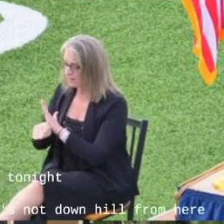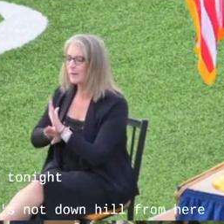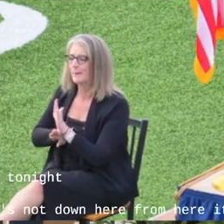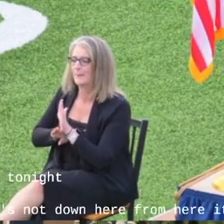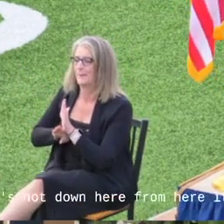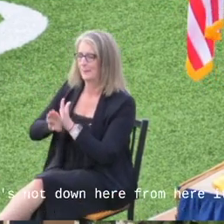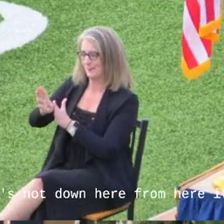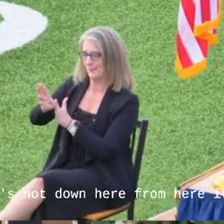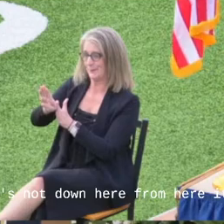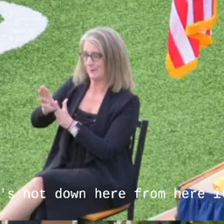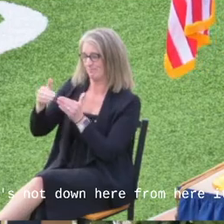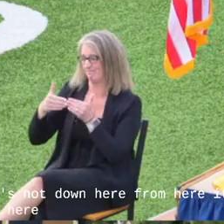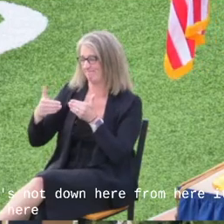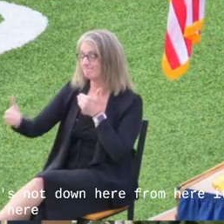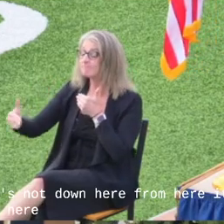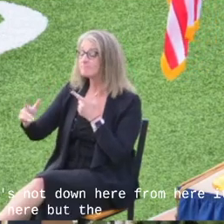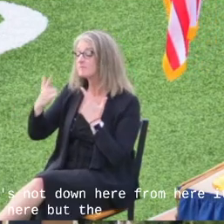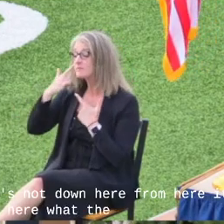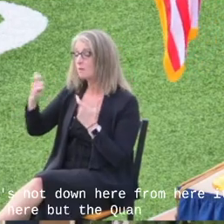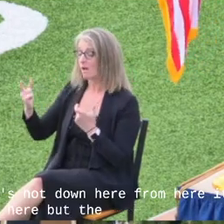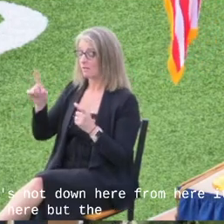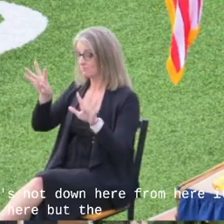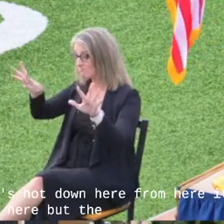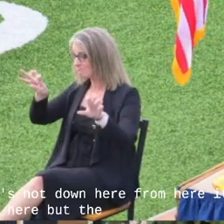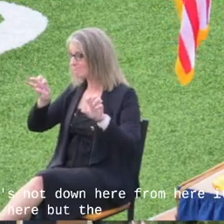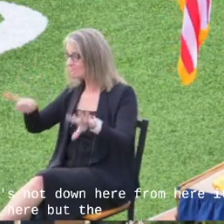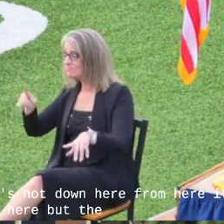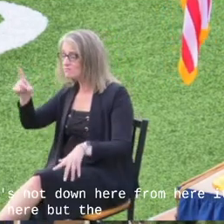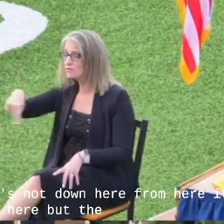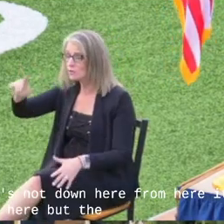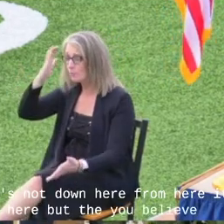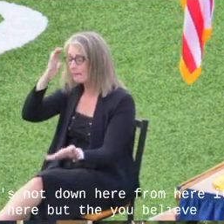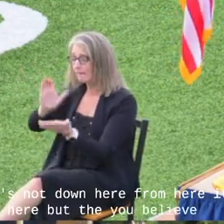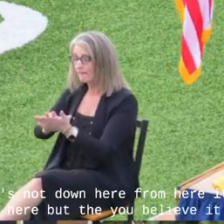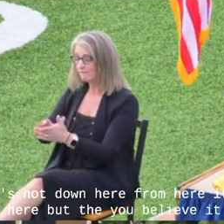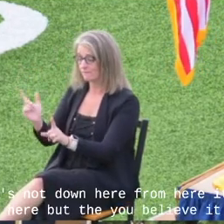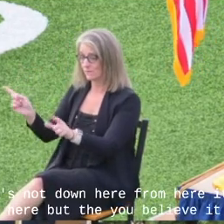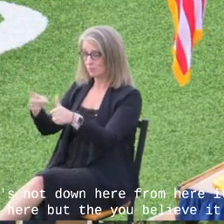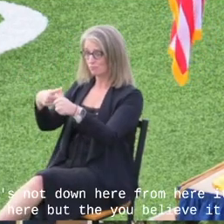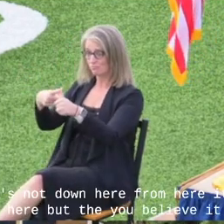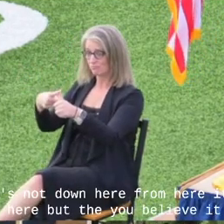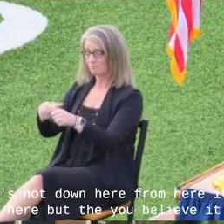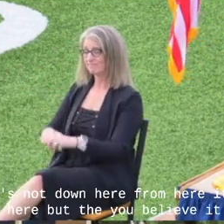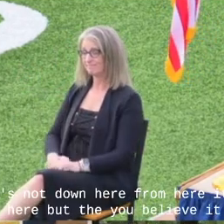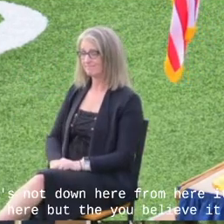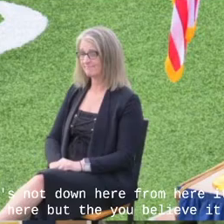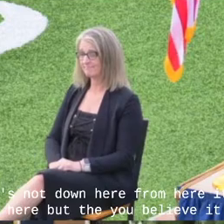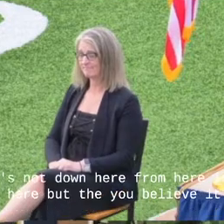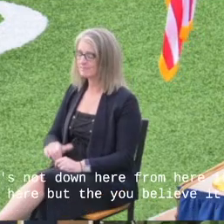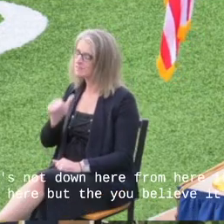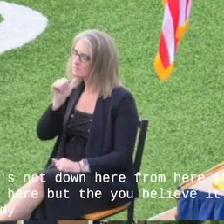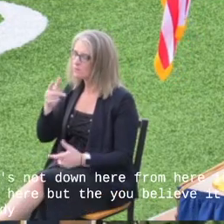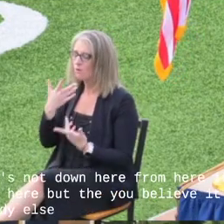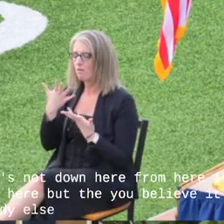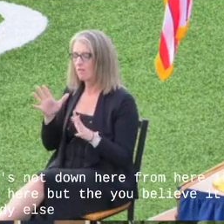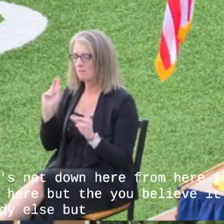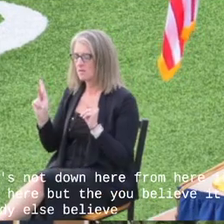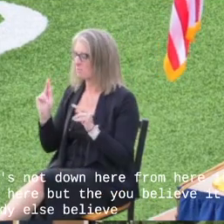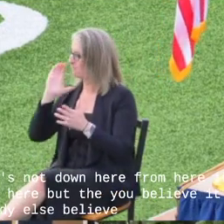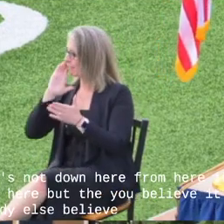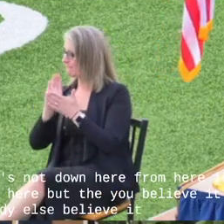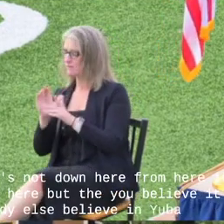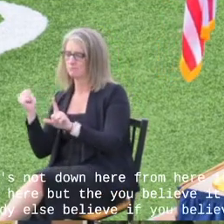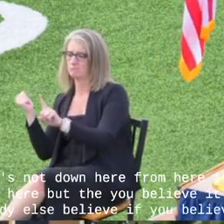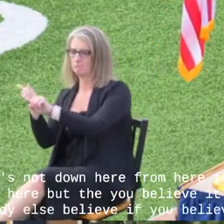It's uphill from here. But the question is, do you believe it first? Don't let anybody else believe it.